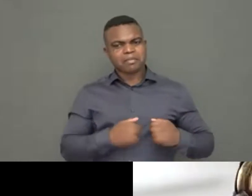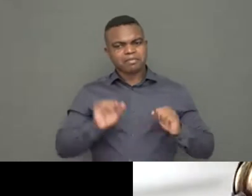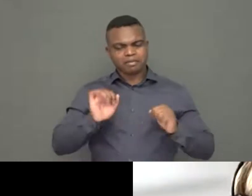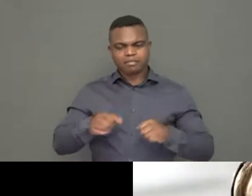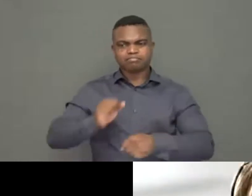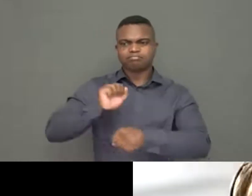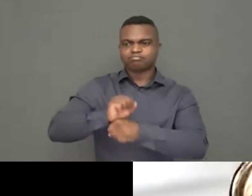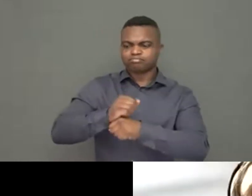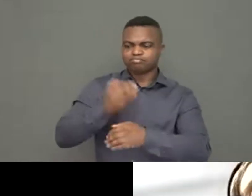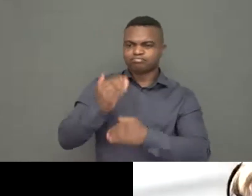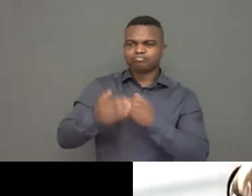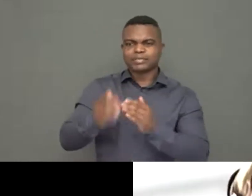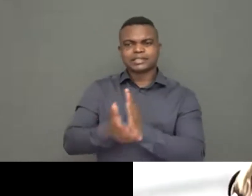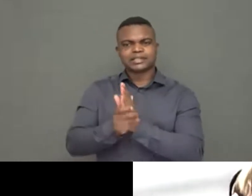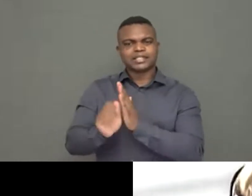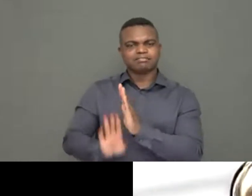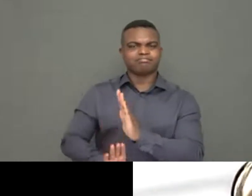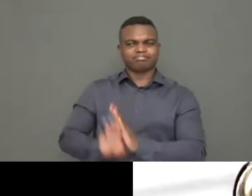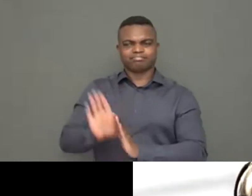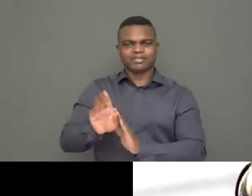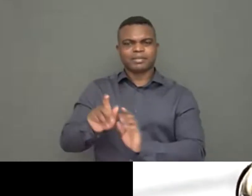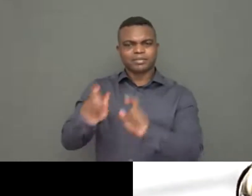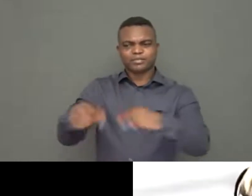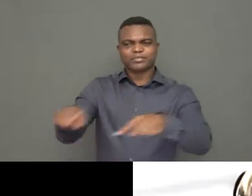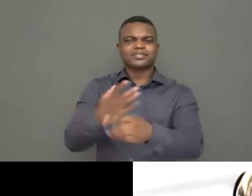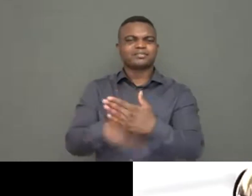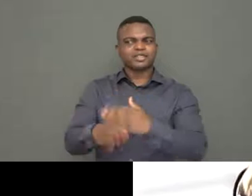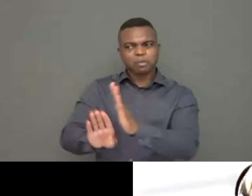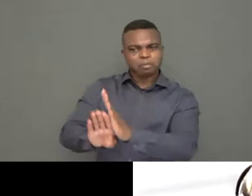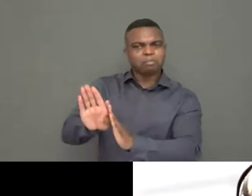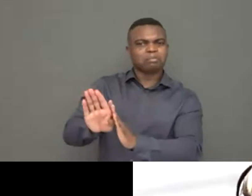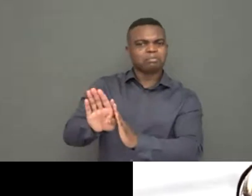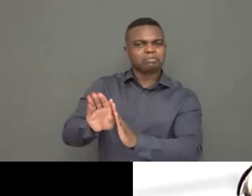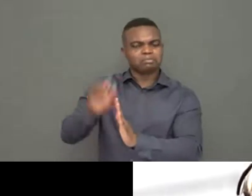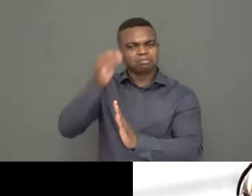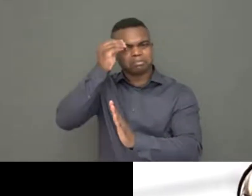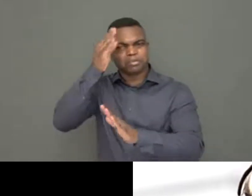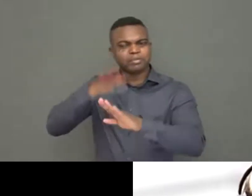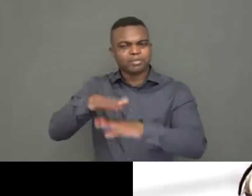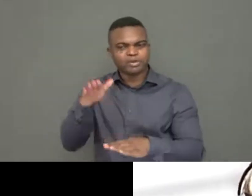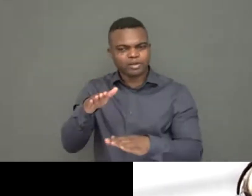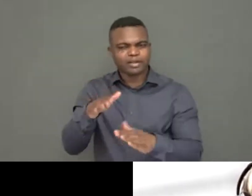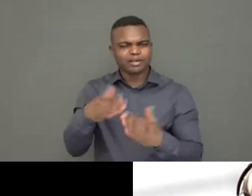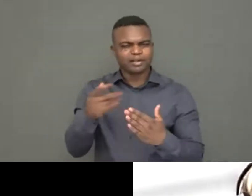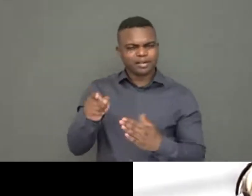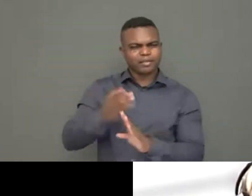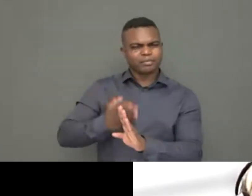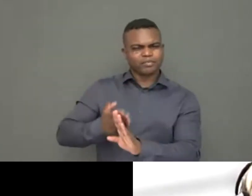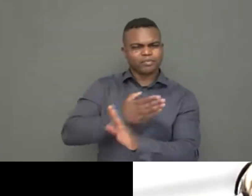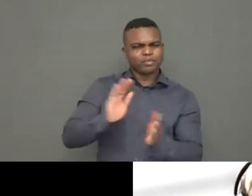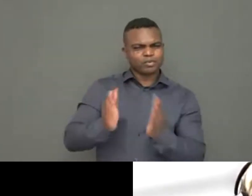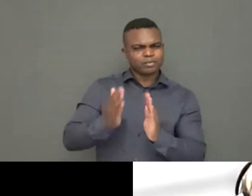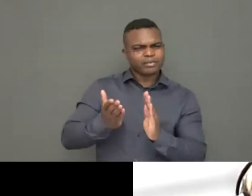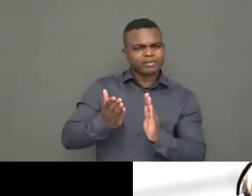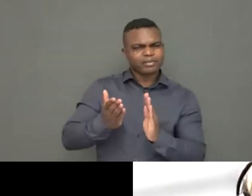as social contribution and social participation. But we worked out from working with these volunteer